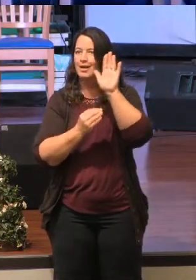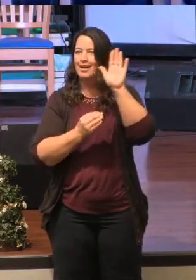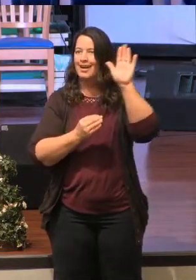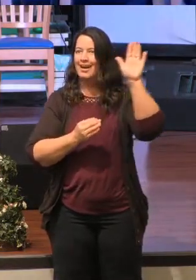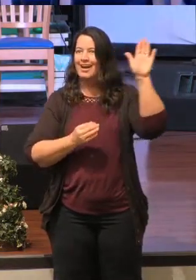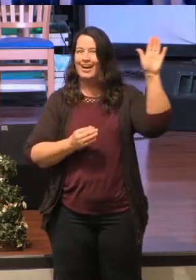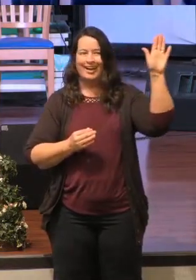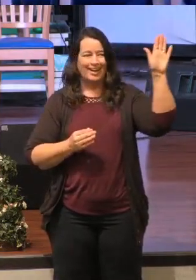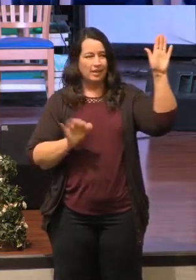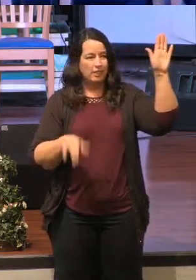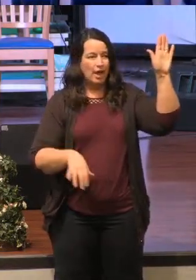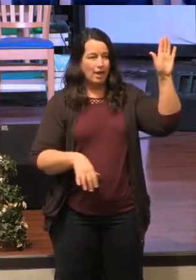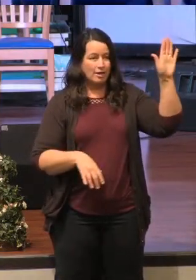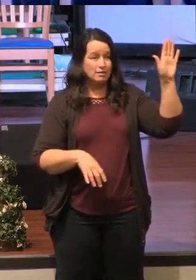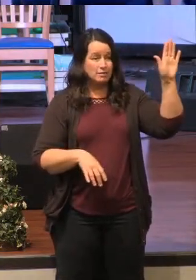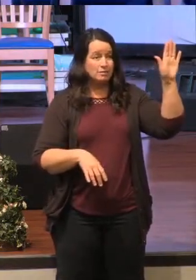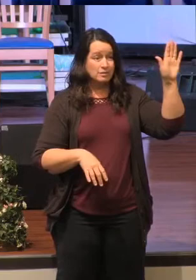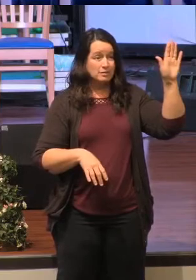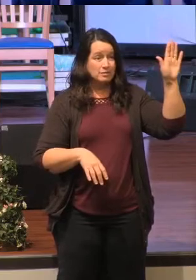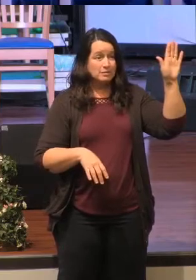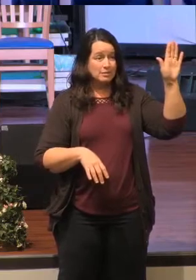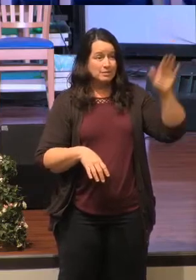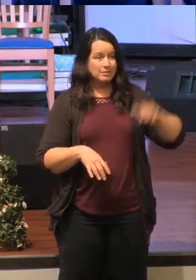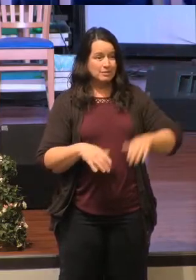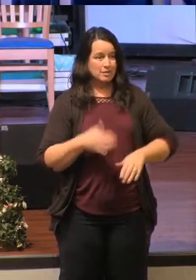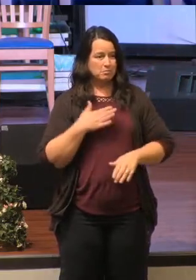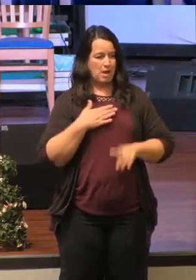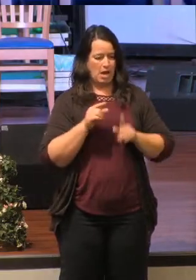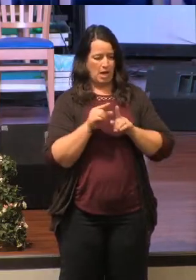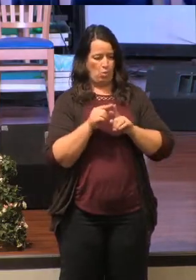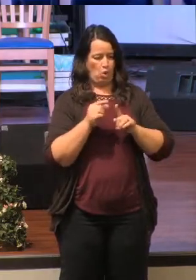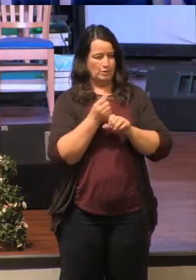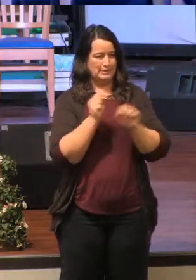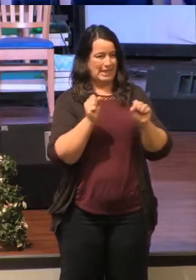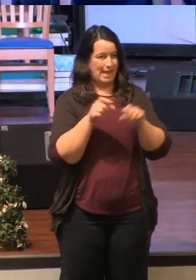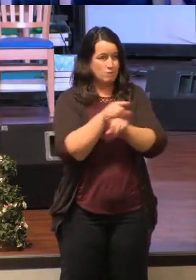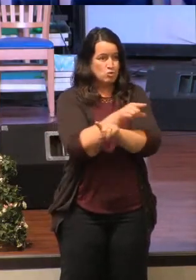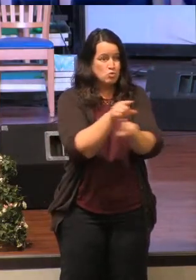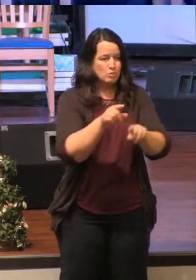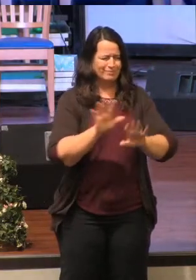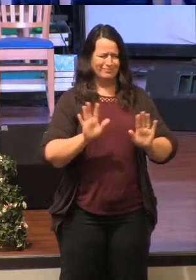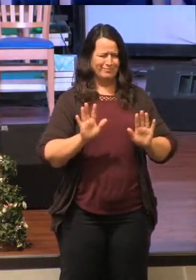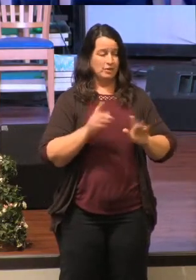up. So here's what I'm saying. My words won't save you, but if from your